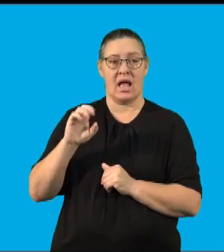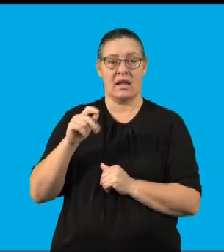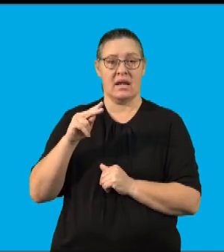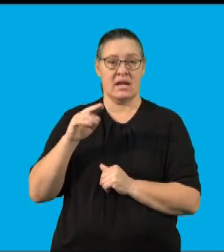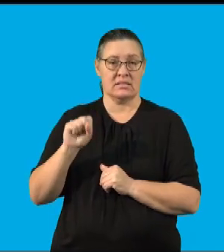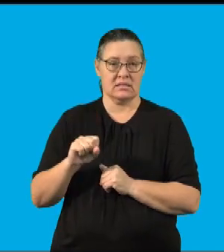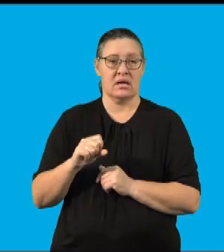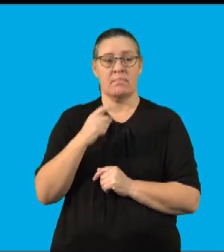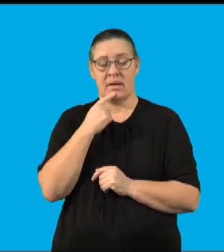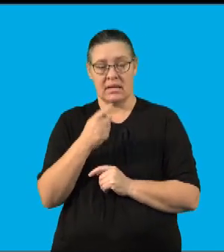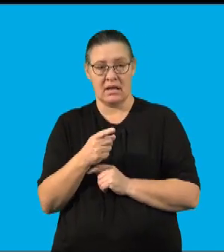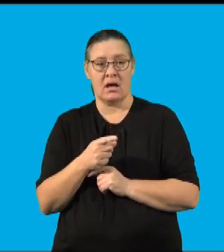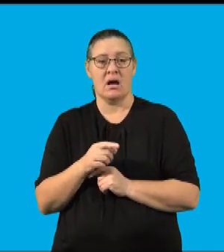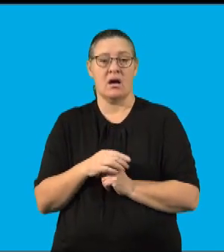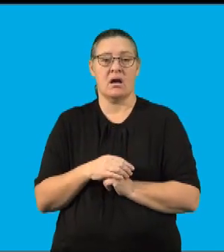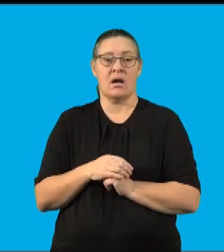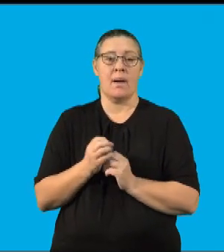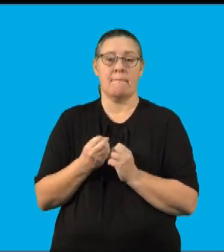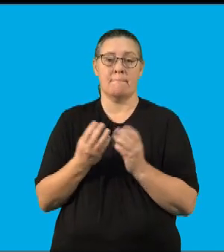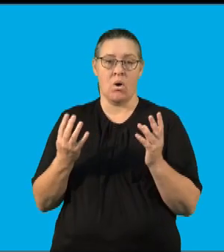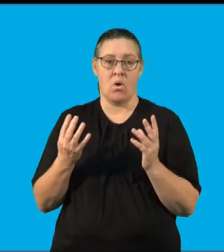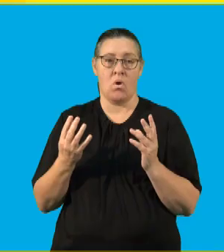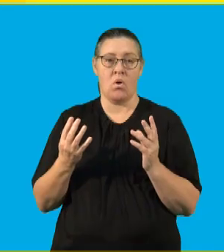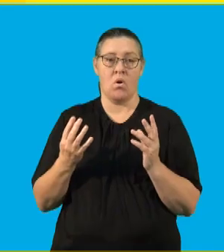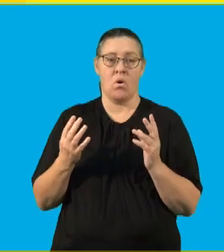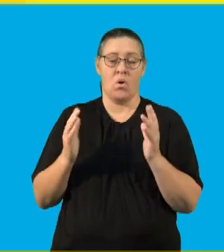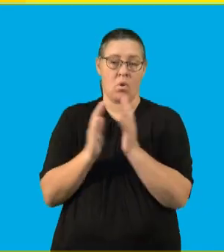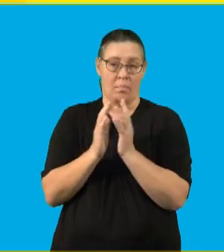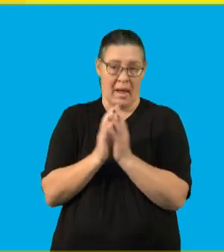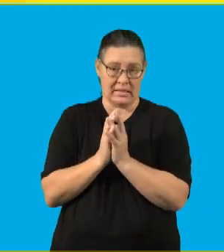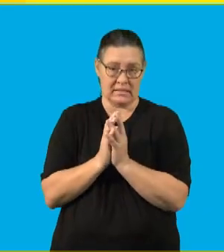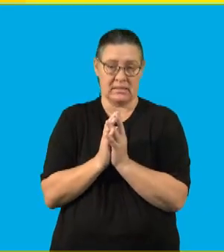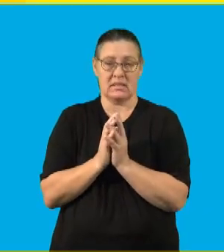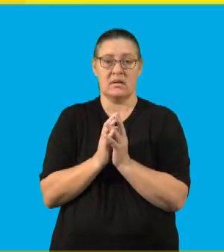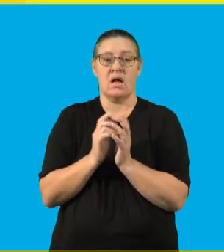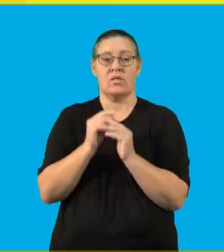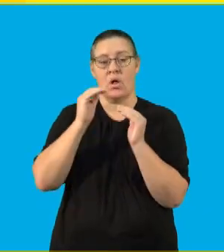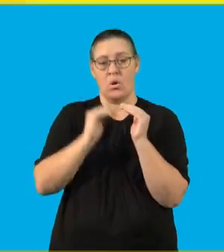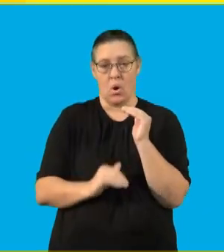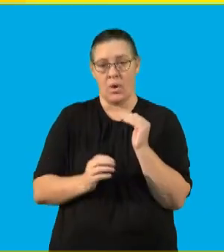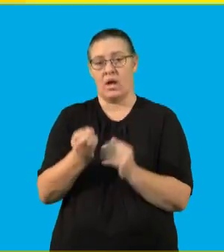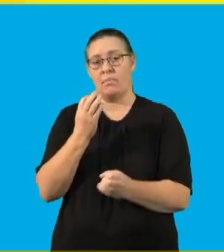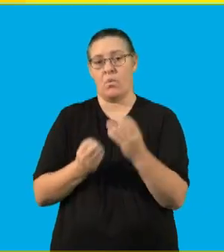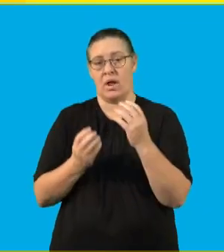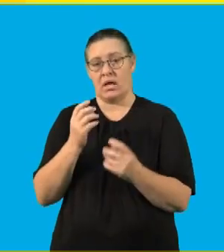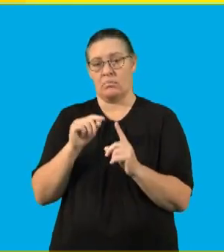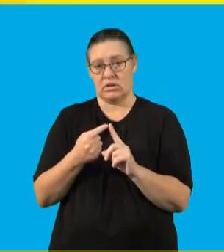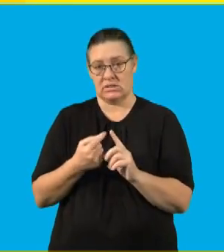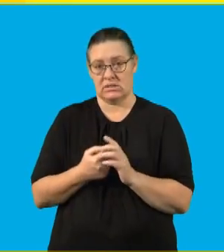we can talk about the chain length here. In this case, the more spherical or the more compact a substance becomes, the lower